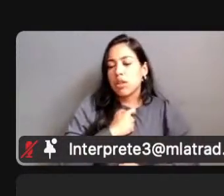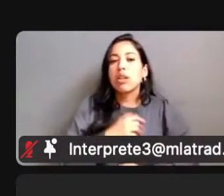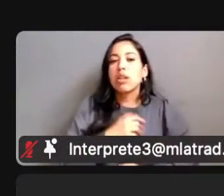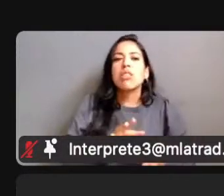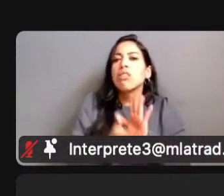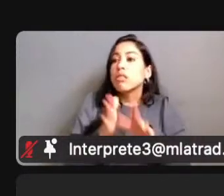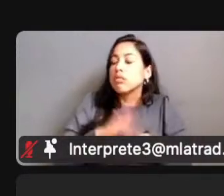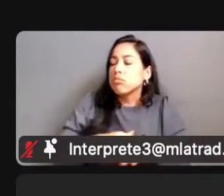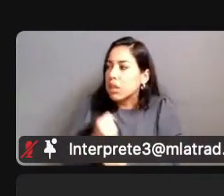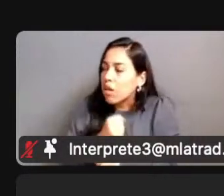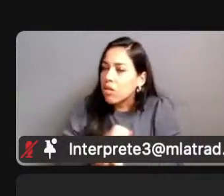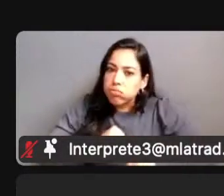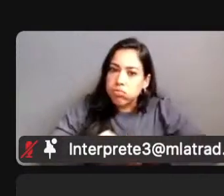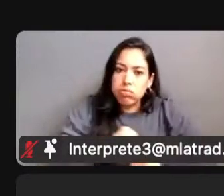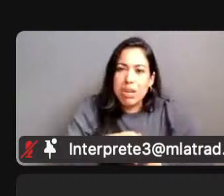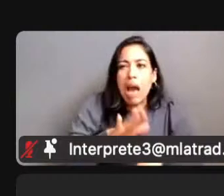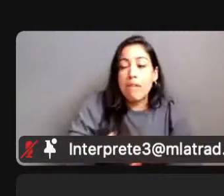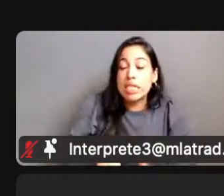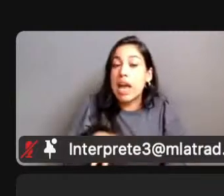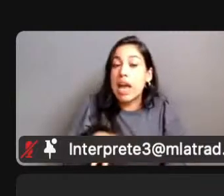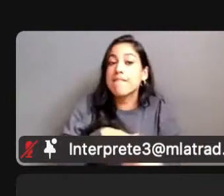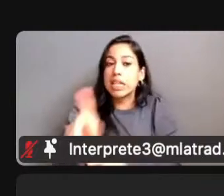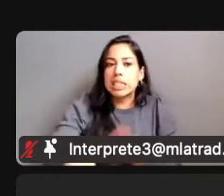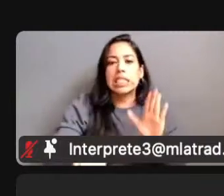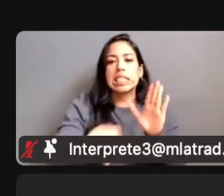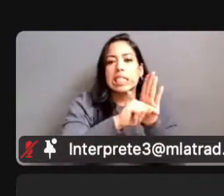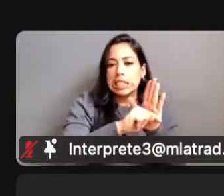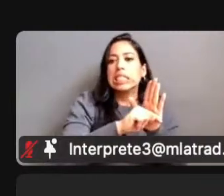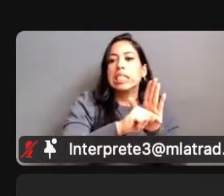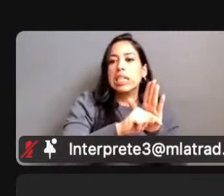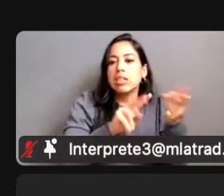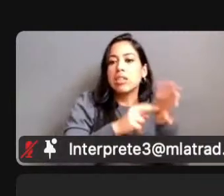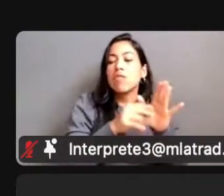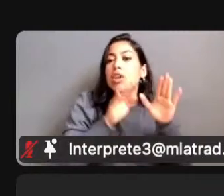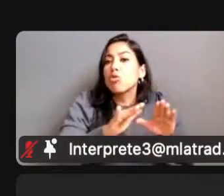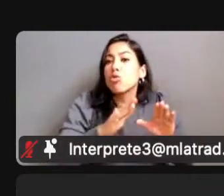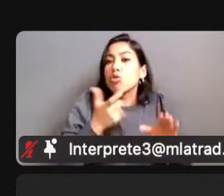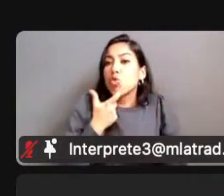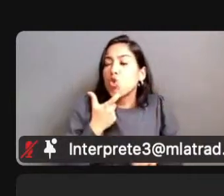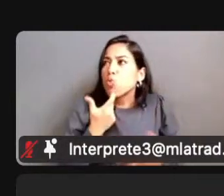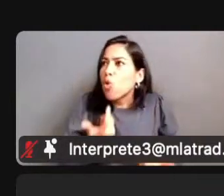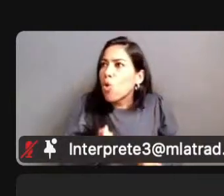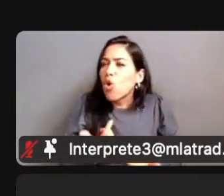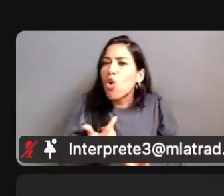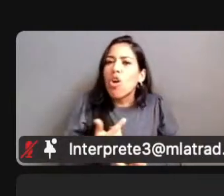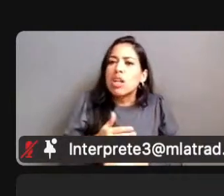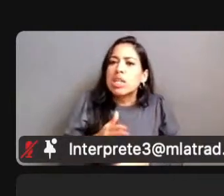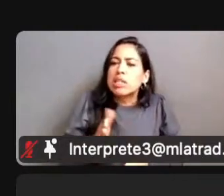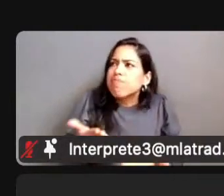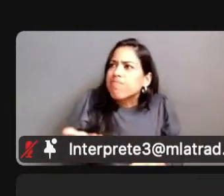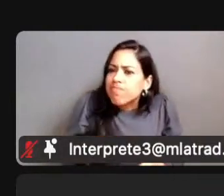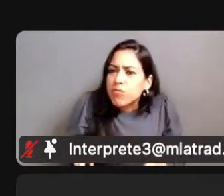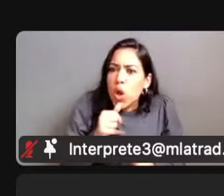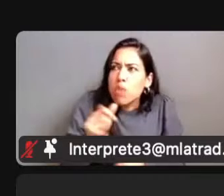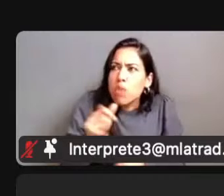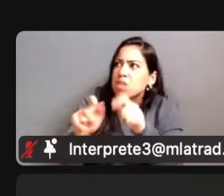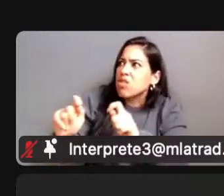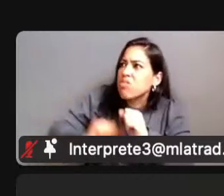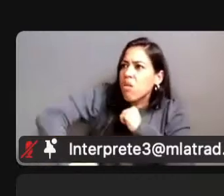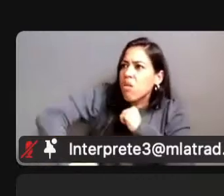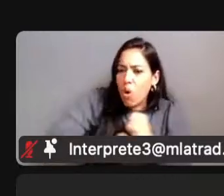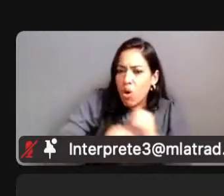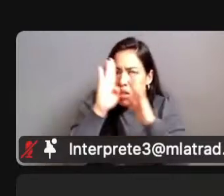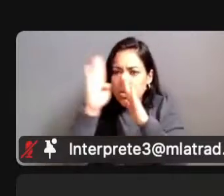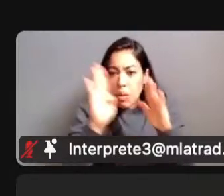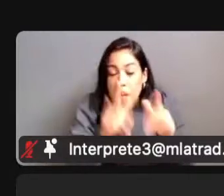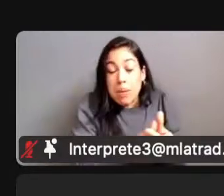work receive very negative impact, not only on the increase of the demands of the beneficiaries